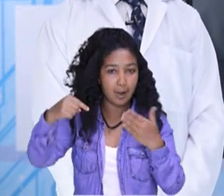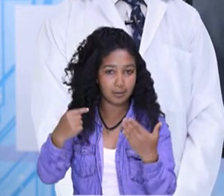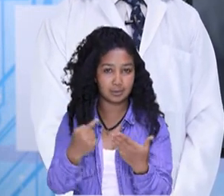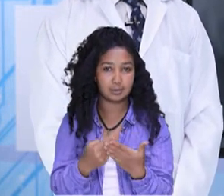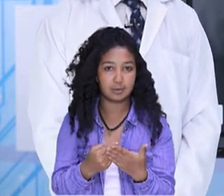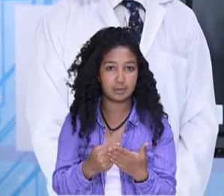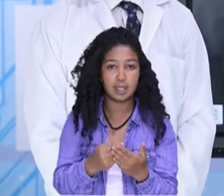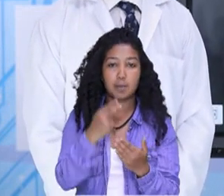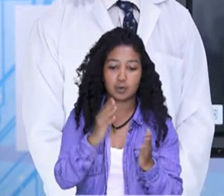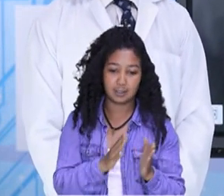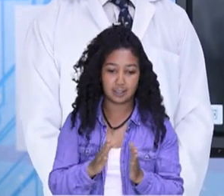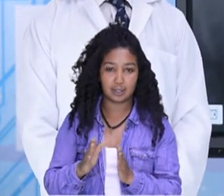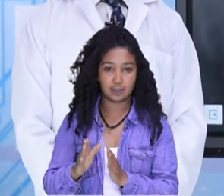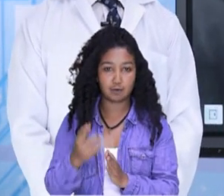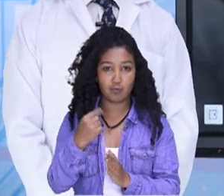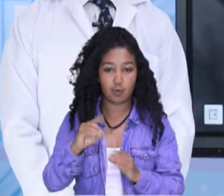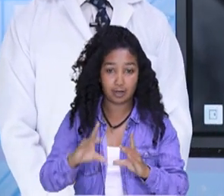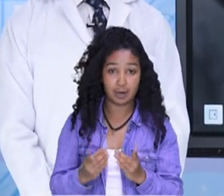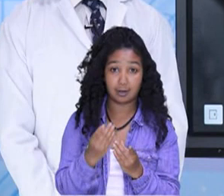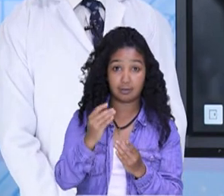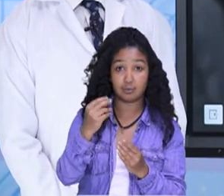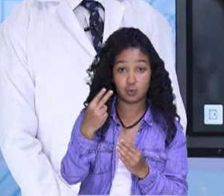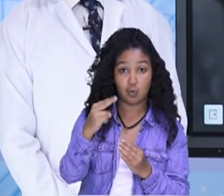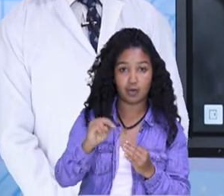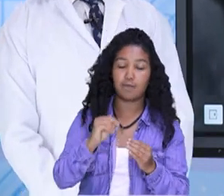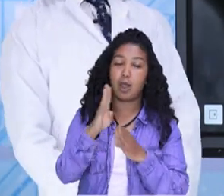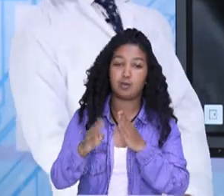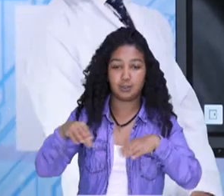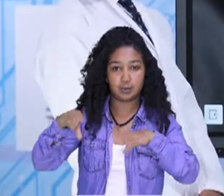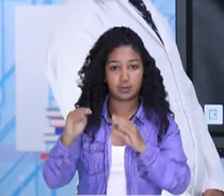about protein synthesis for grade 12 biology students.